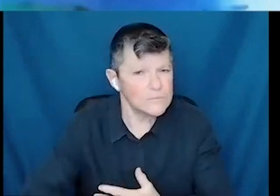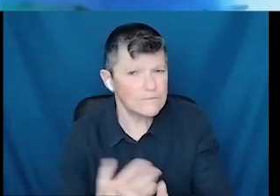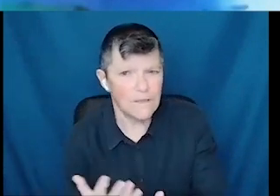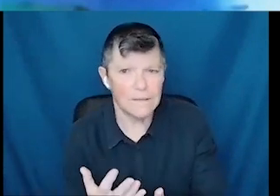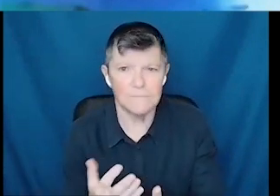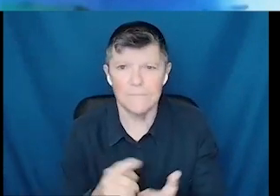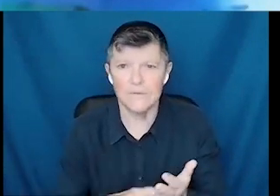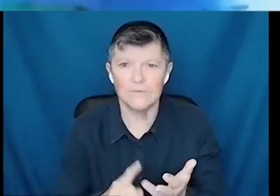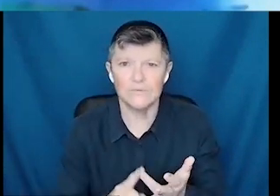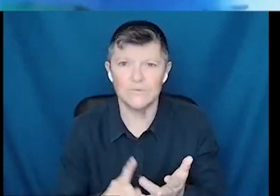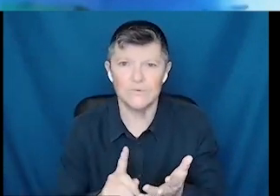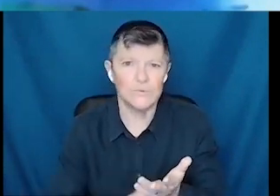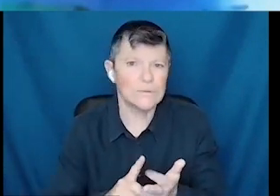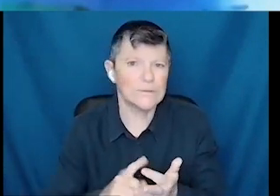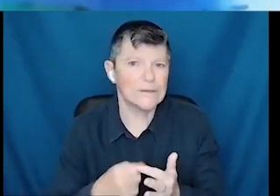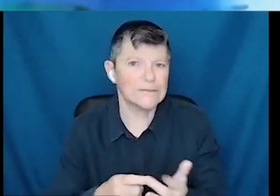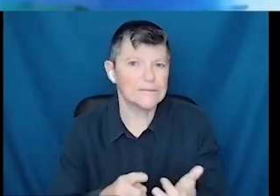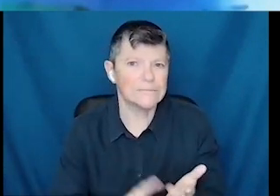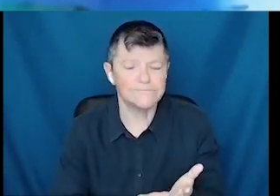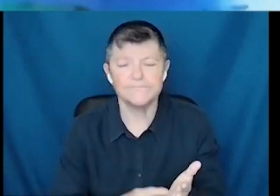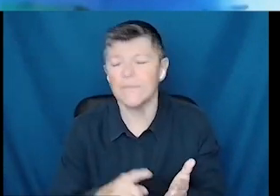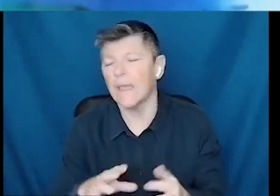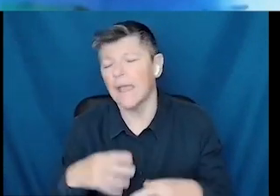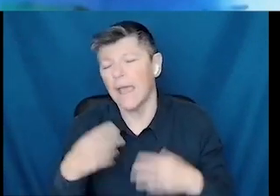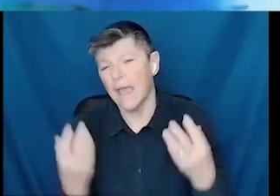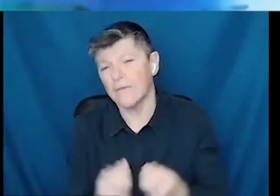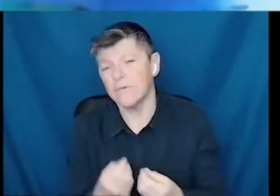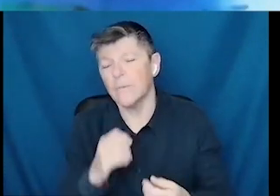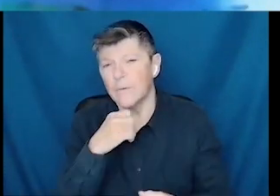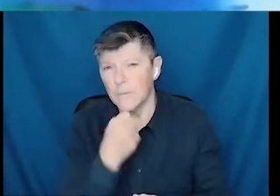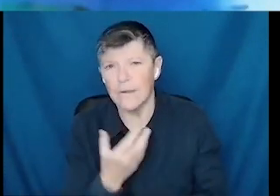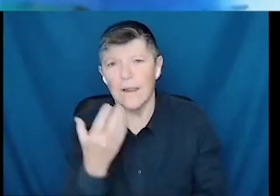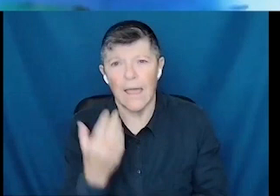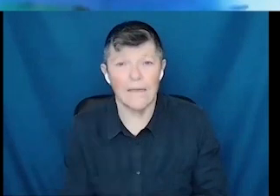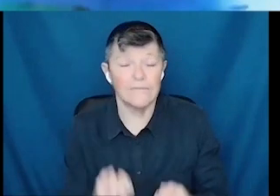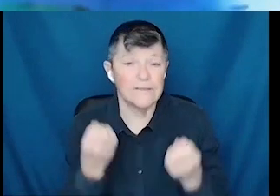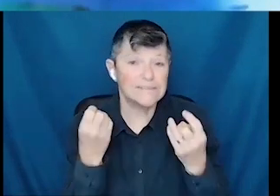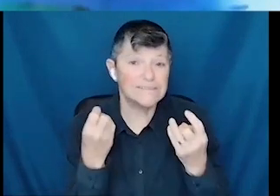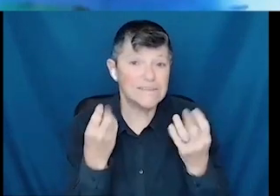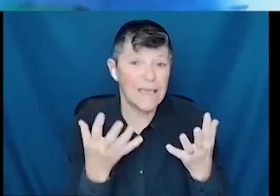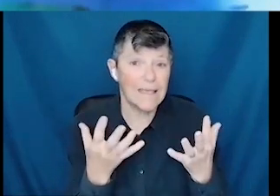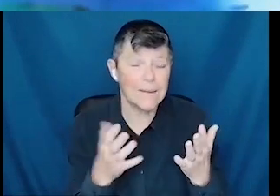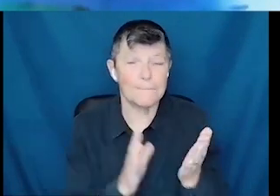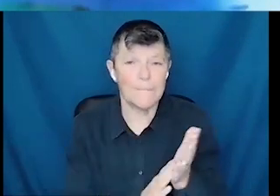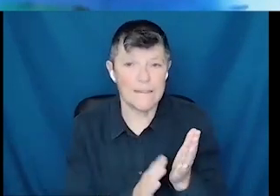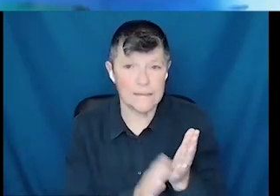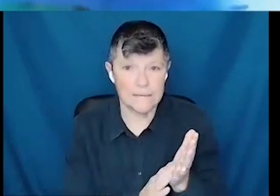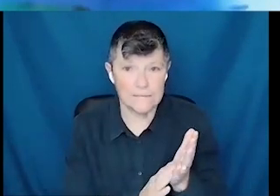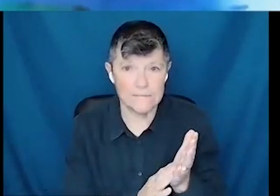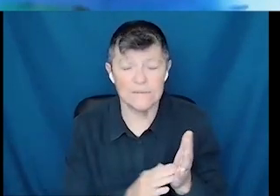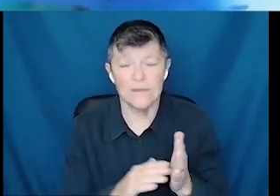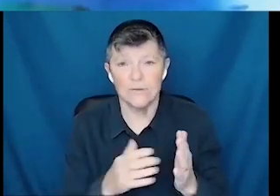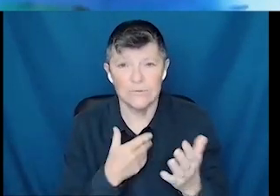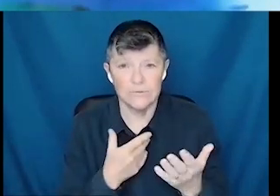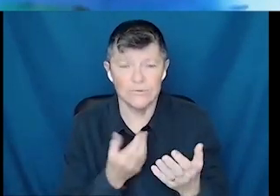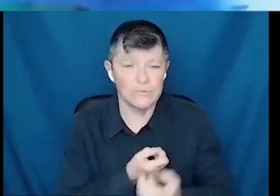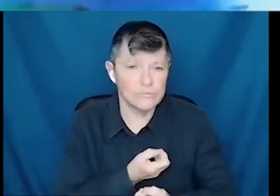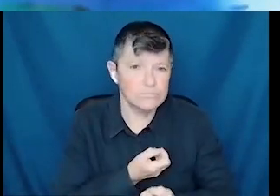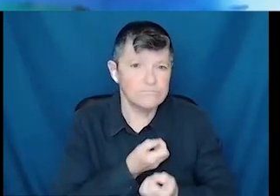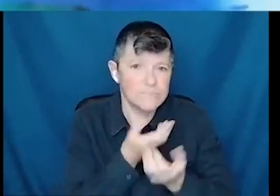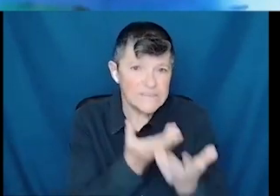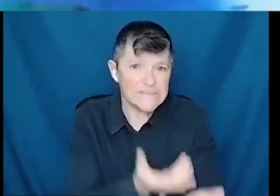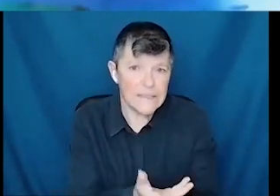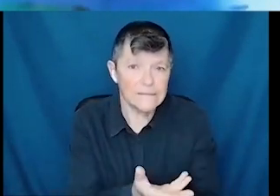toolkit. And everyone will have 10 minutes to sort of present, engage in a conversation, and